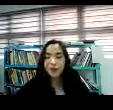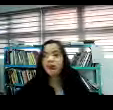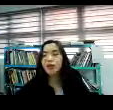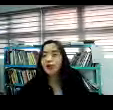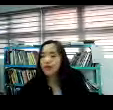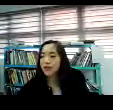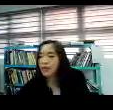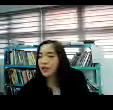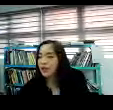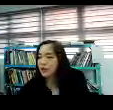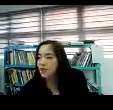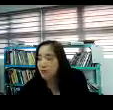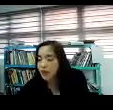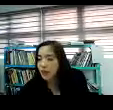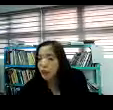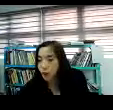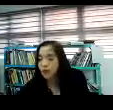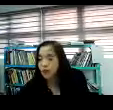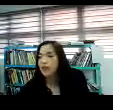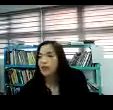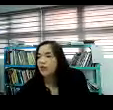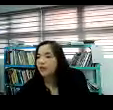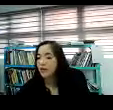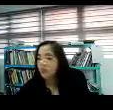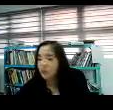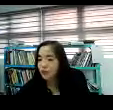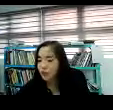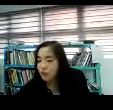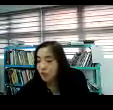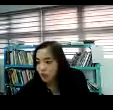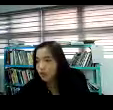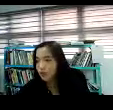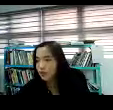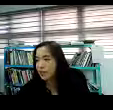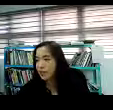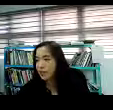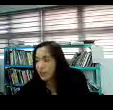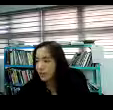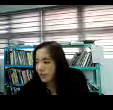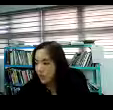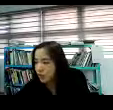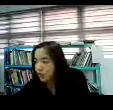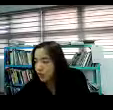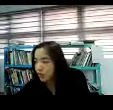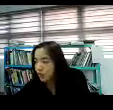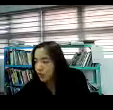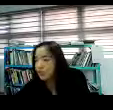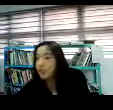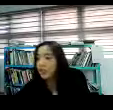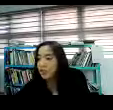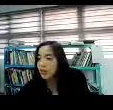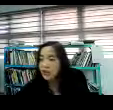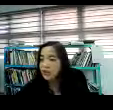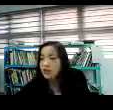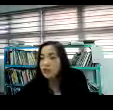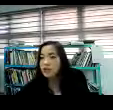downloadable po yung ating material po doon. So, pwede niyo po siyang i-download. And then, pwede niyo pong paggamit sa mga bata. You